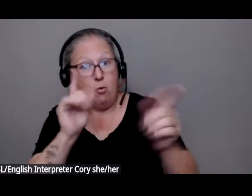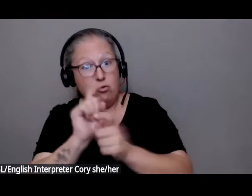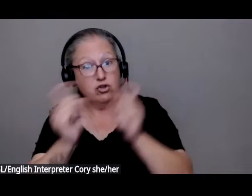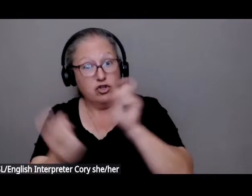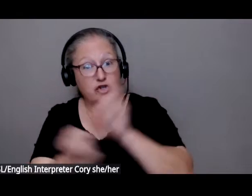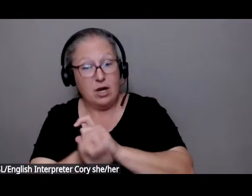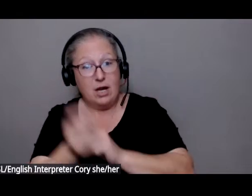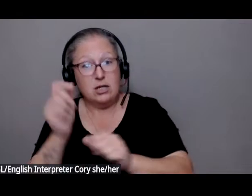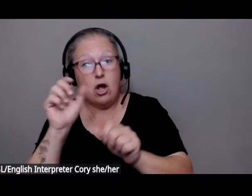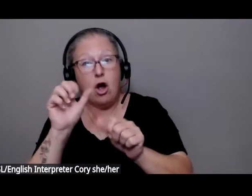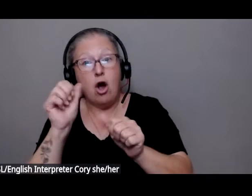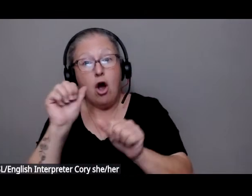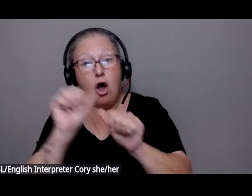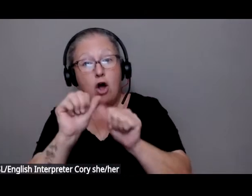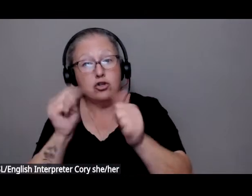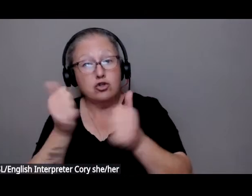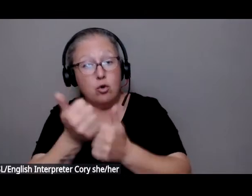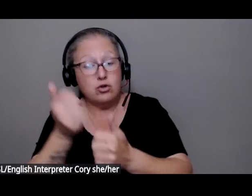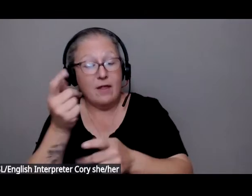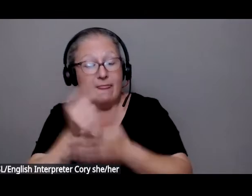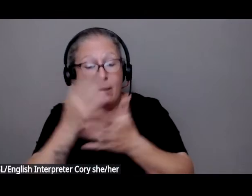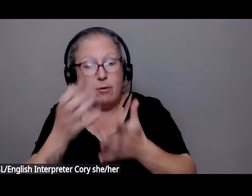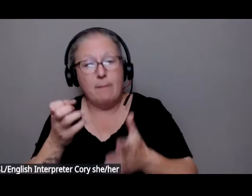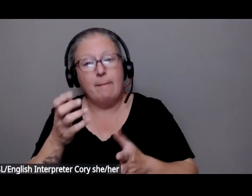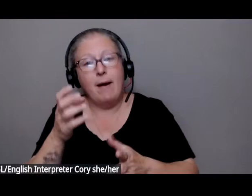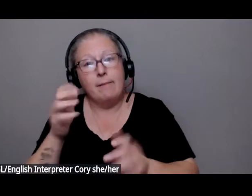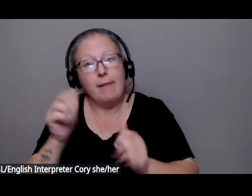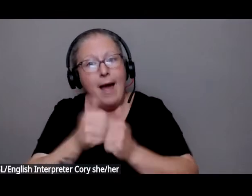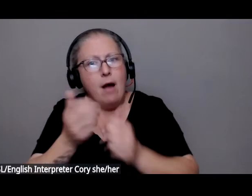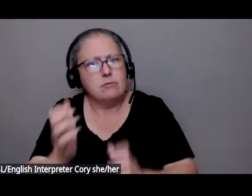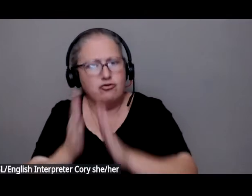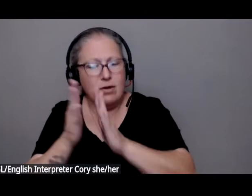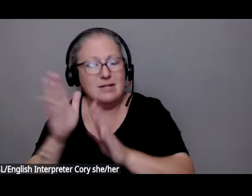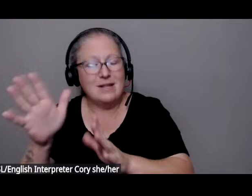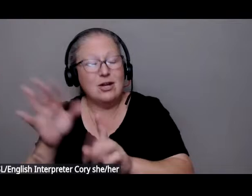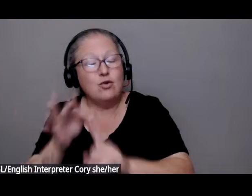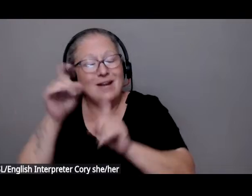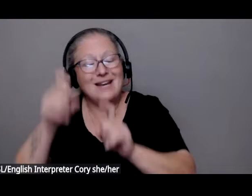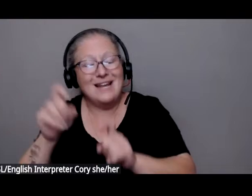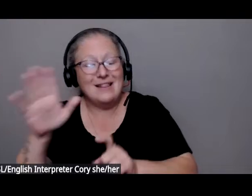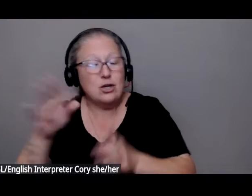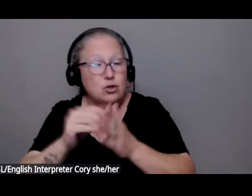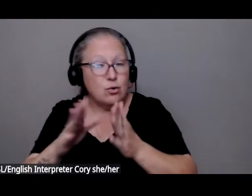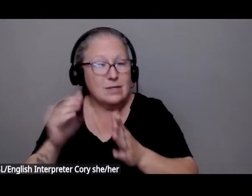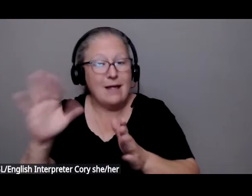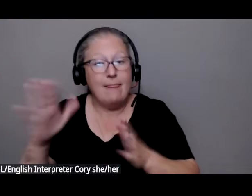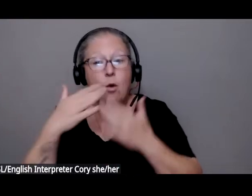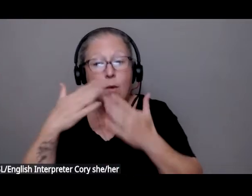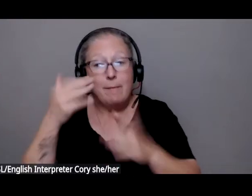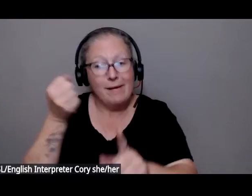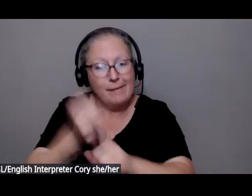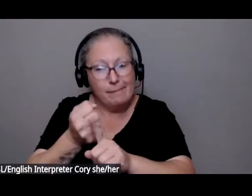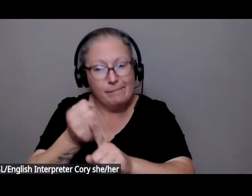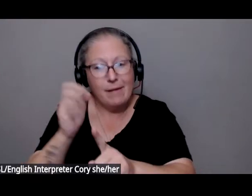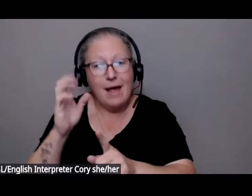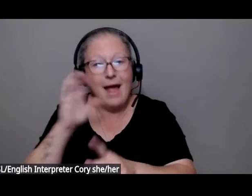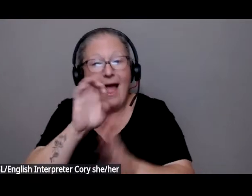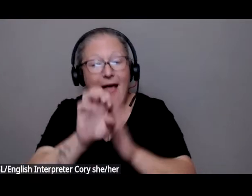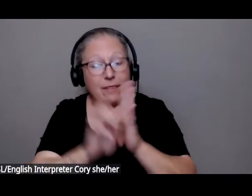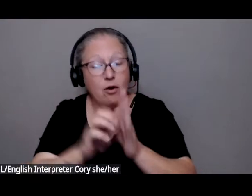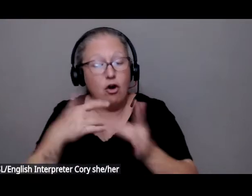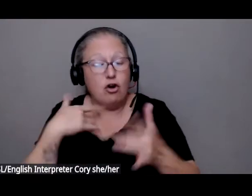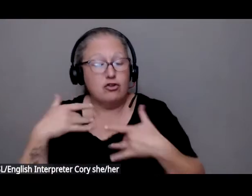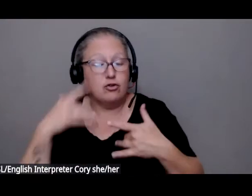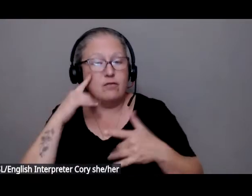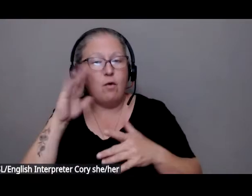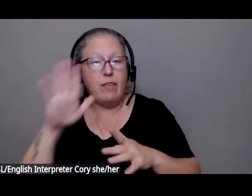associate therapists may struggle to address the unique needs of their students, which could impact their well-being and raise legal and ethical concerns regarding the quality of